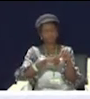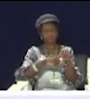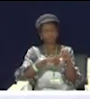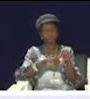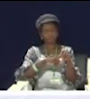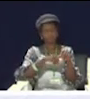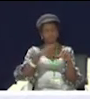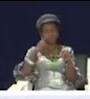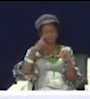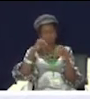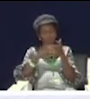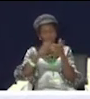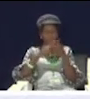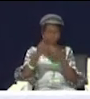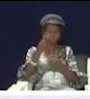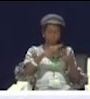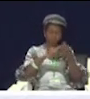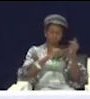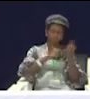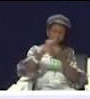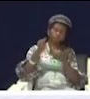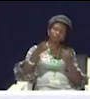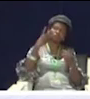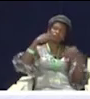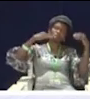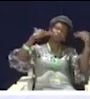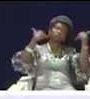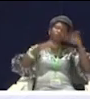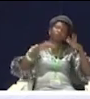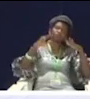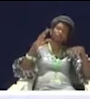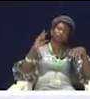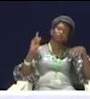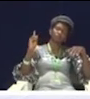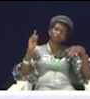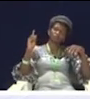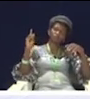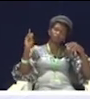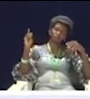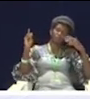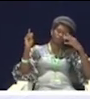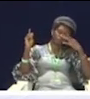for it to come to pass was limited.